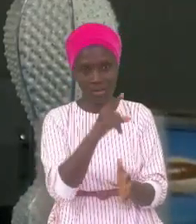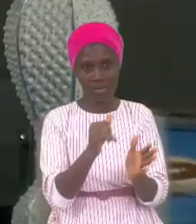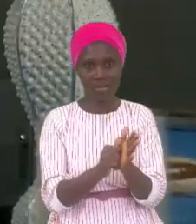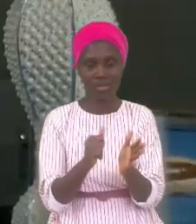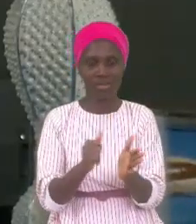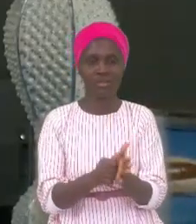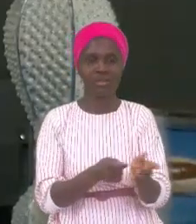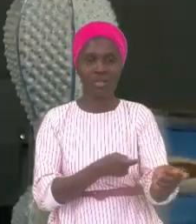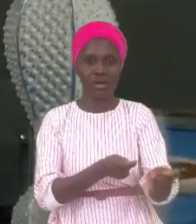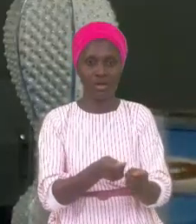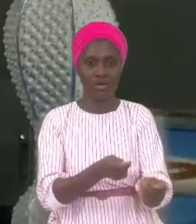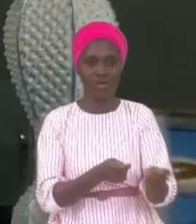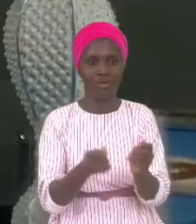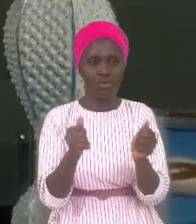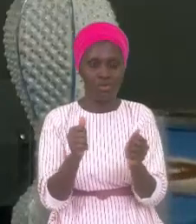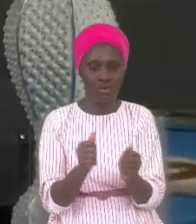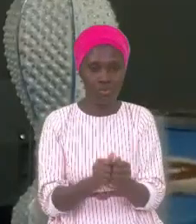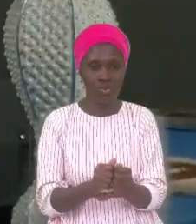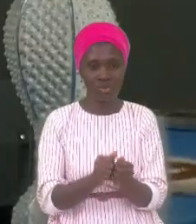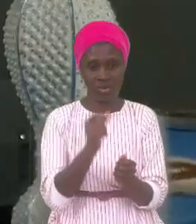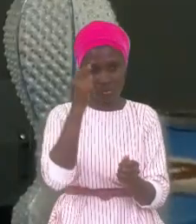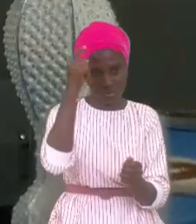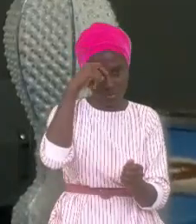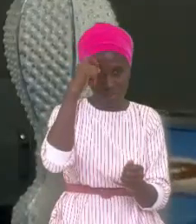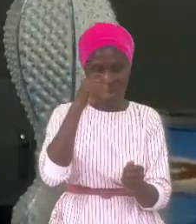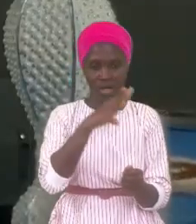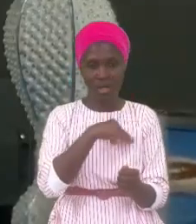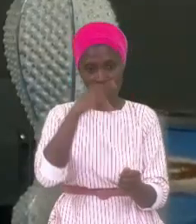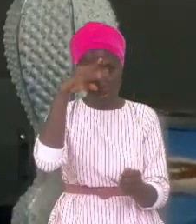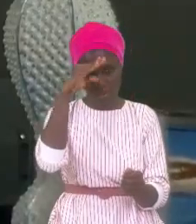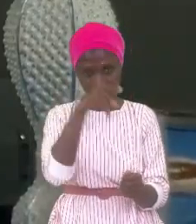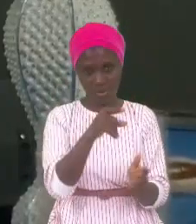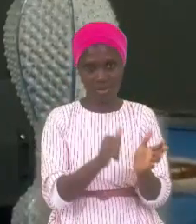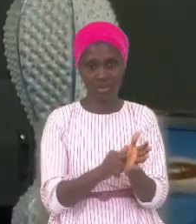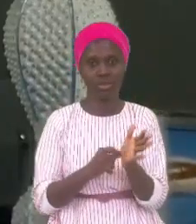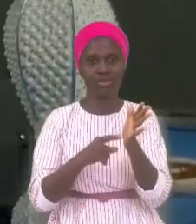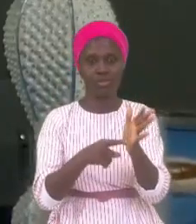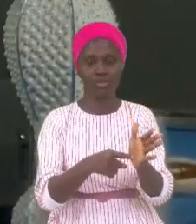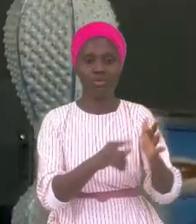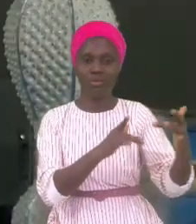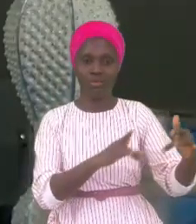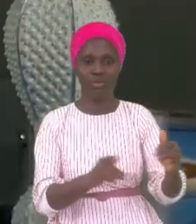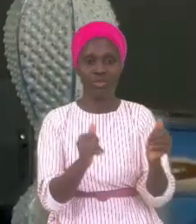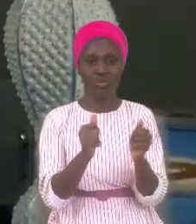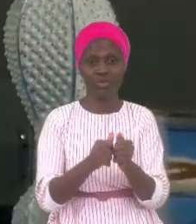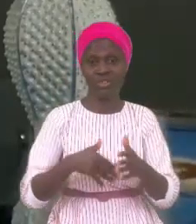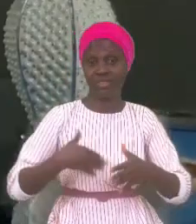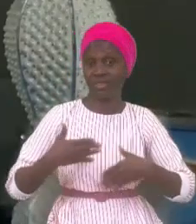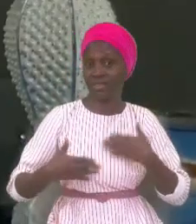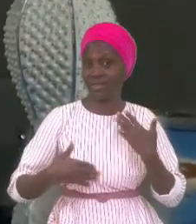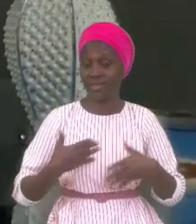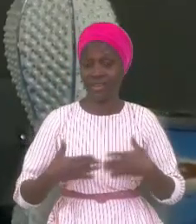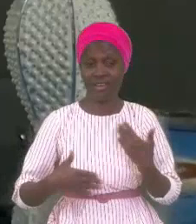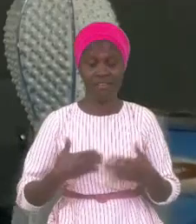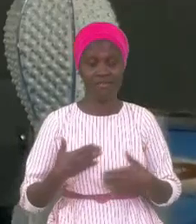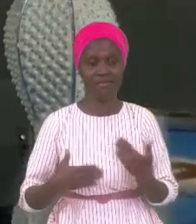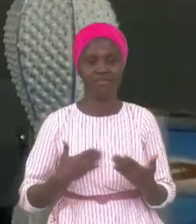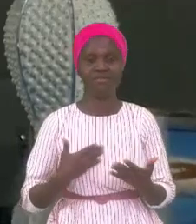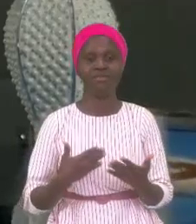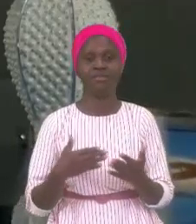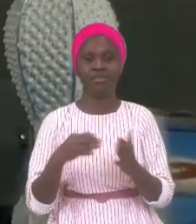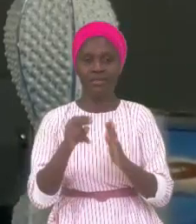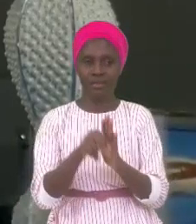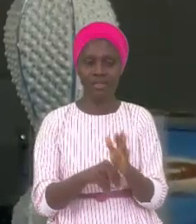and he that showeth mercy with cheerfulness. It tells us there in verse 9, and